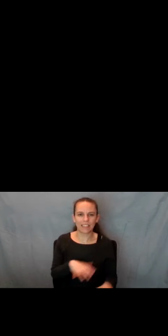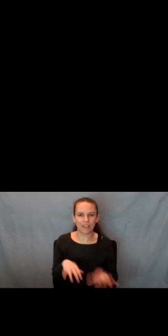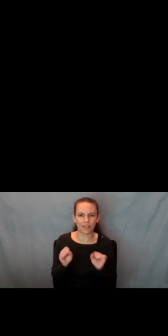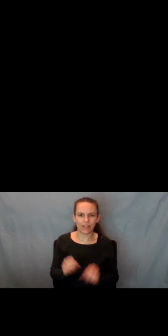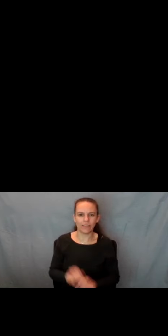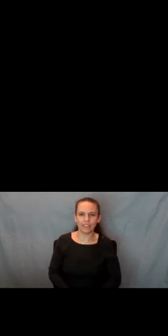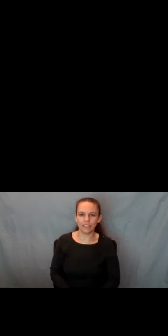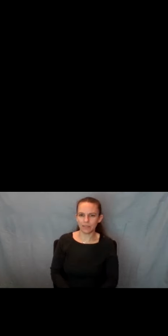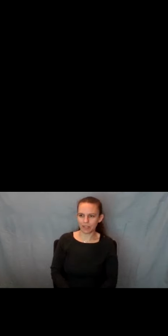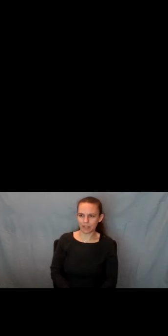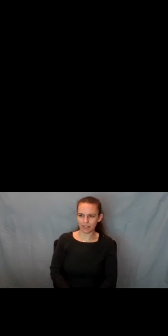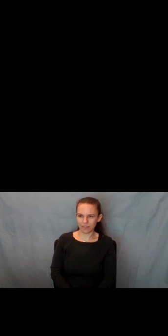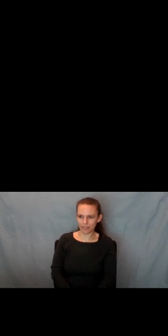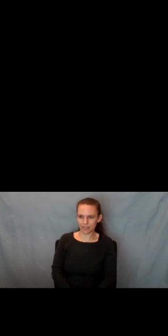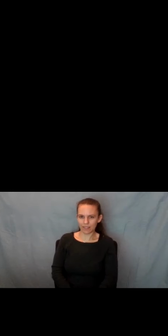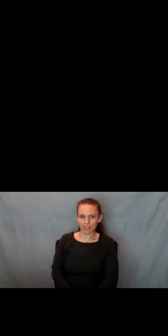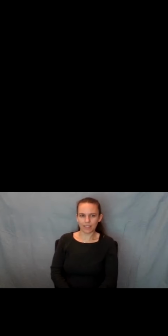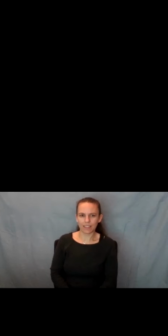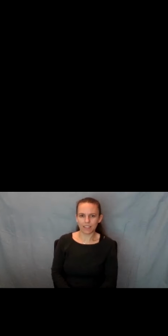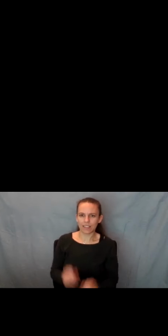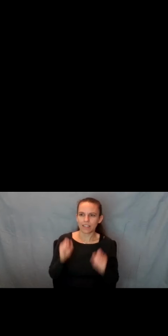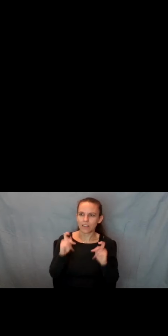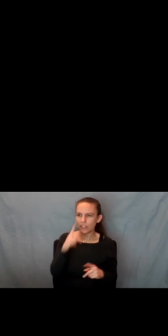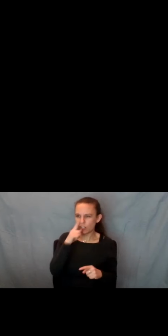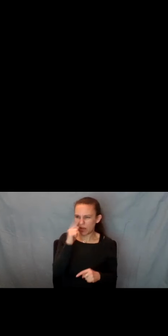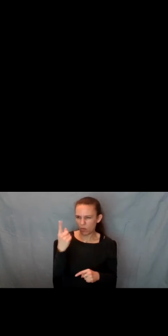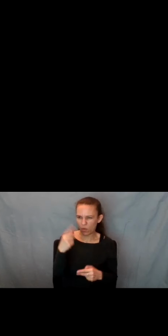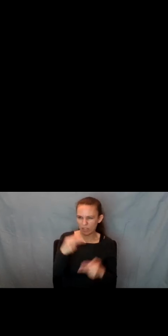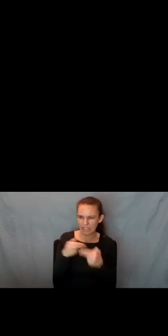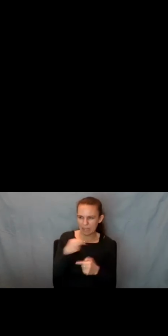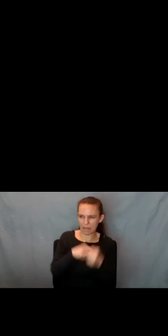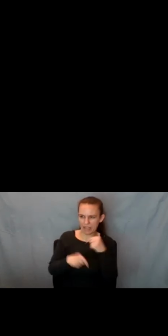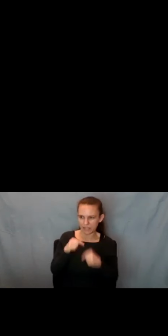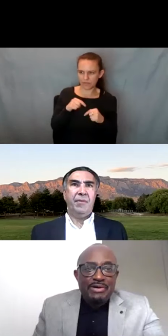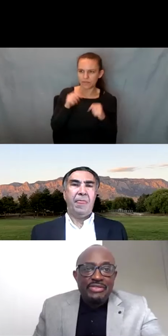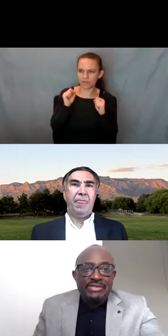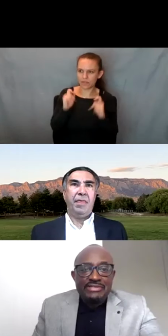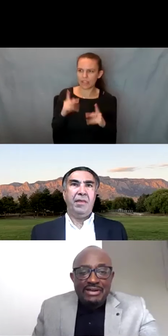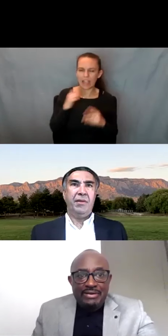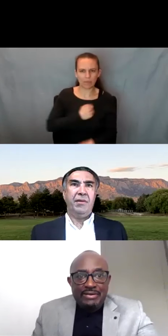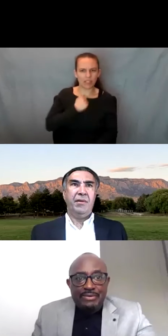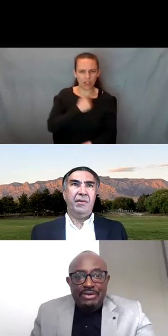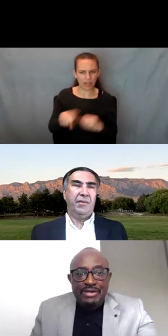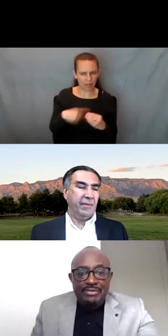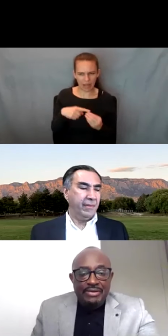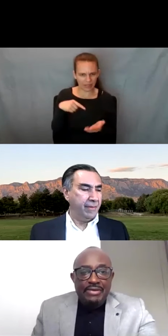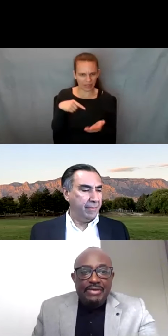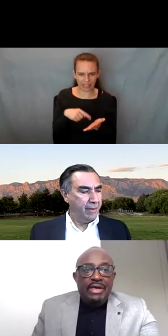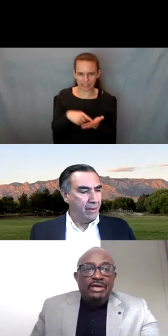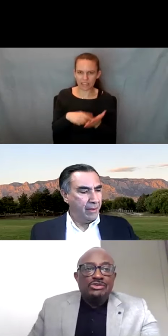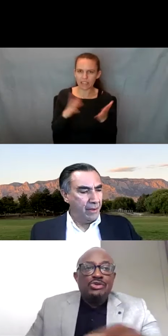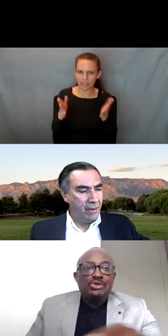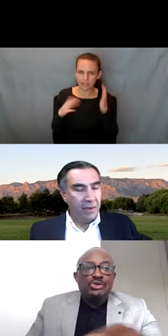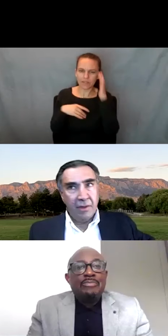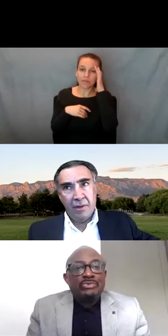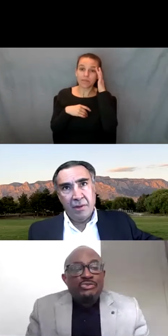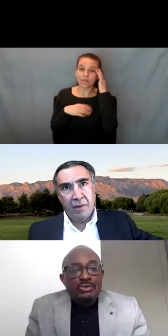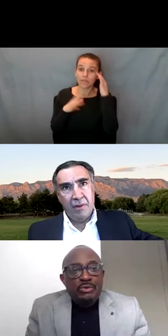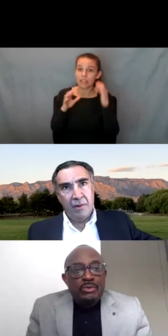Okay, so maybe if you can go one slide back. Really sorry about this, colleague.